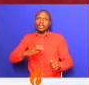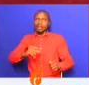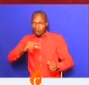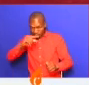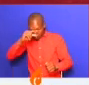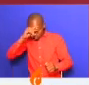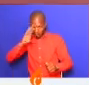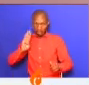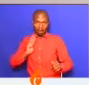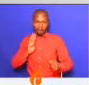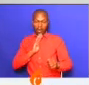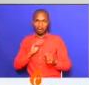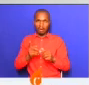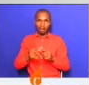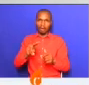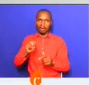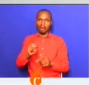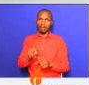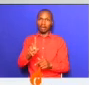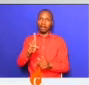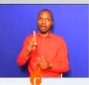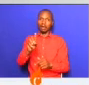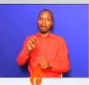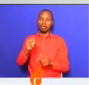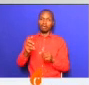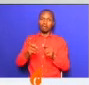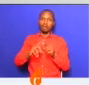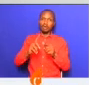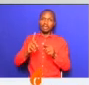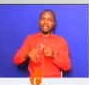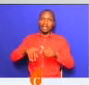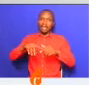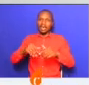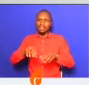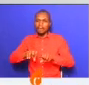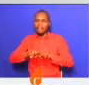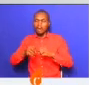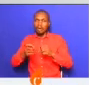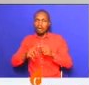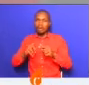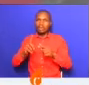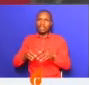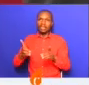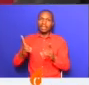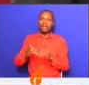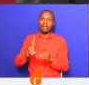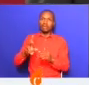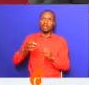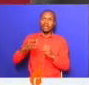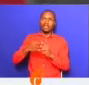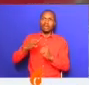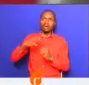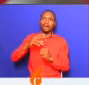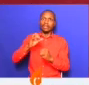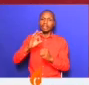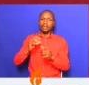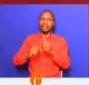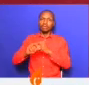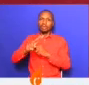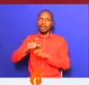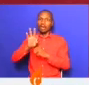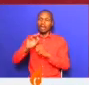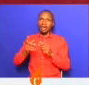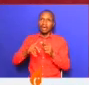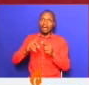Alfred Ndemo, of authoring and uttering on 28 April 2023 a letter